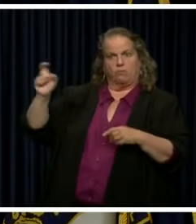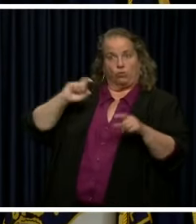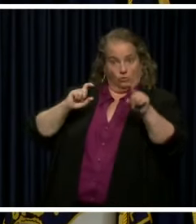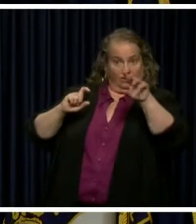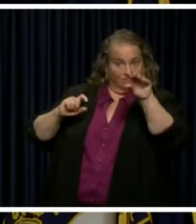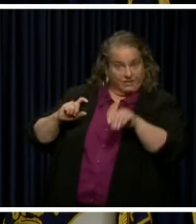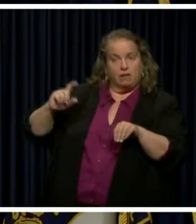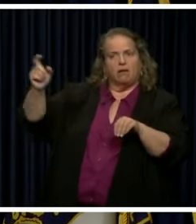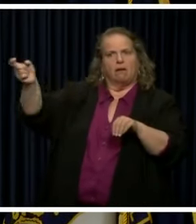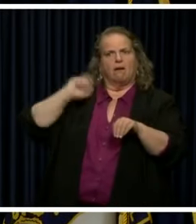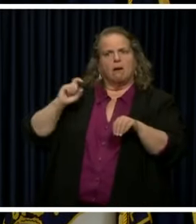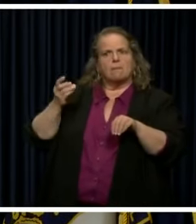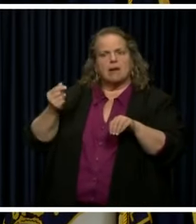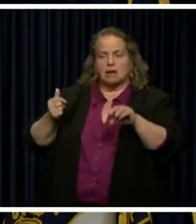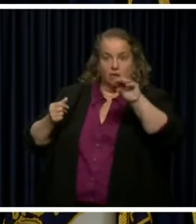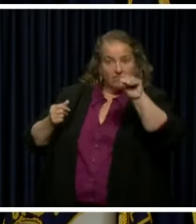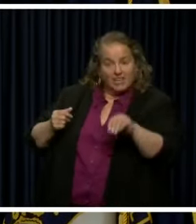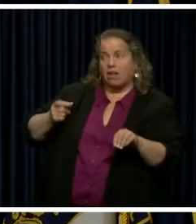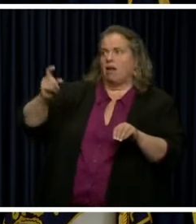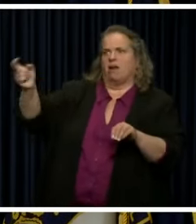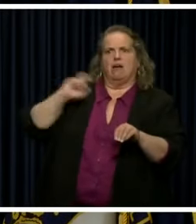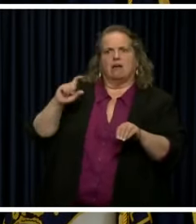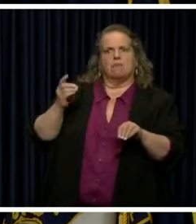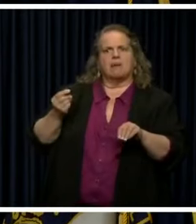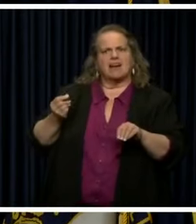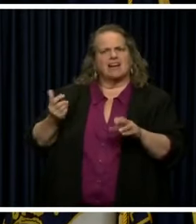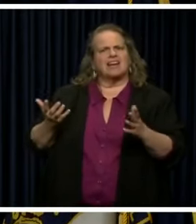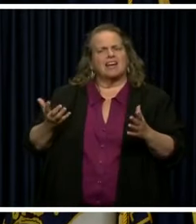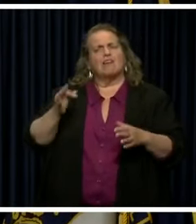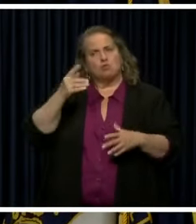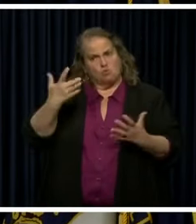be successful, if you want our recovery from